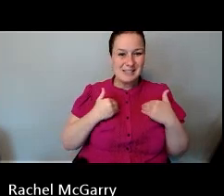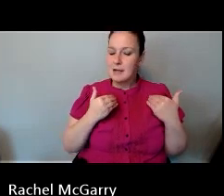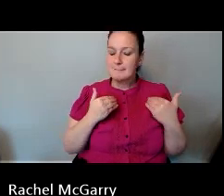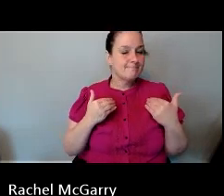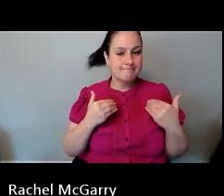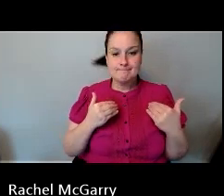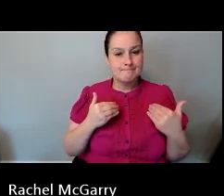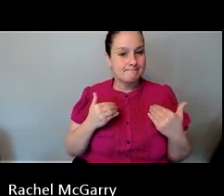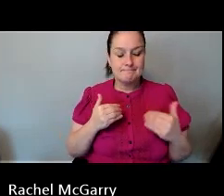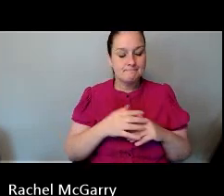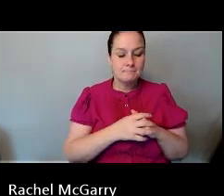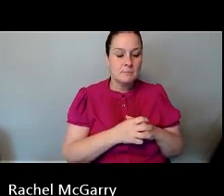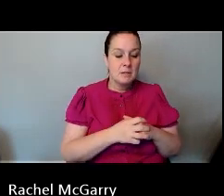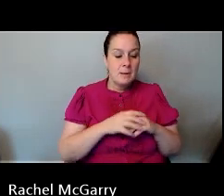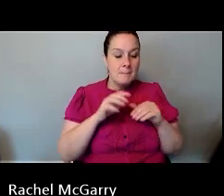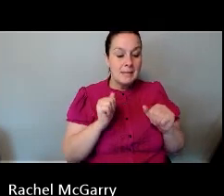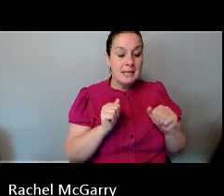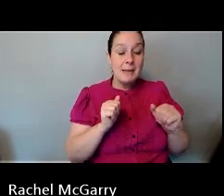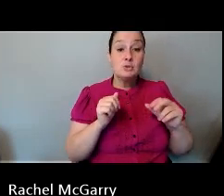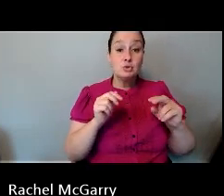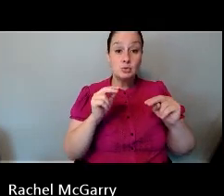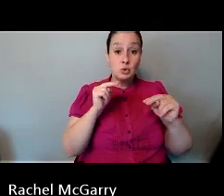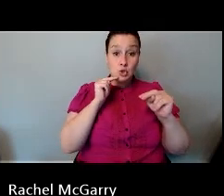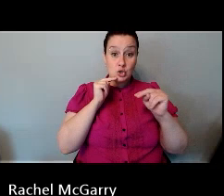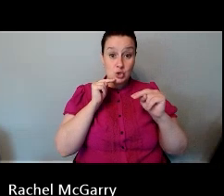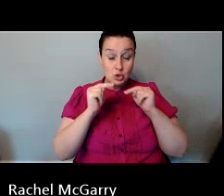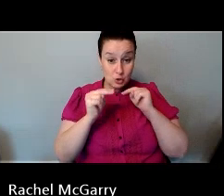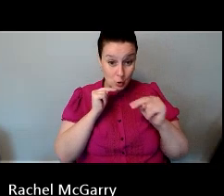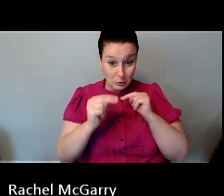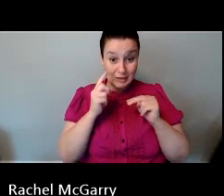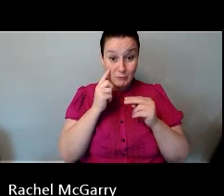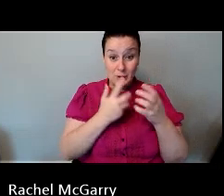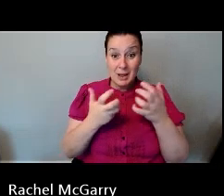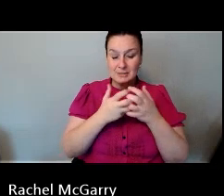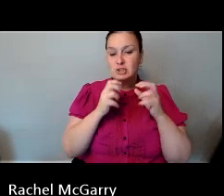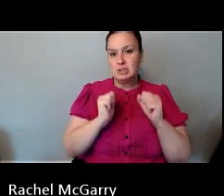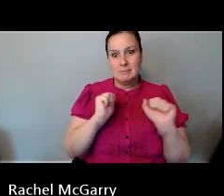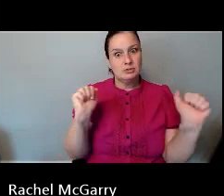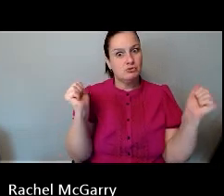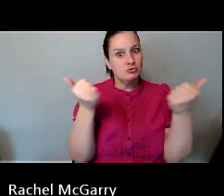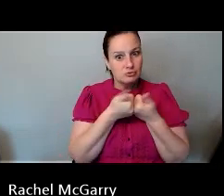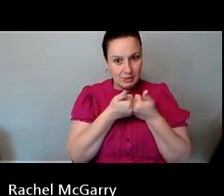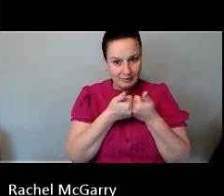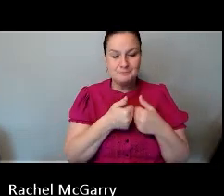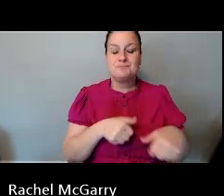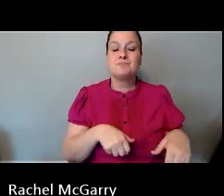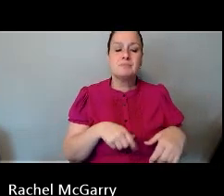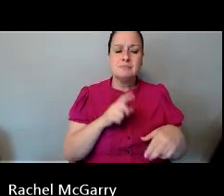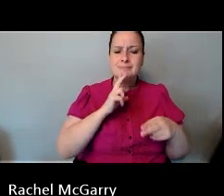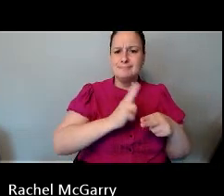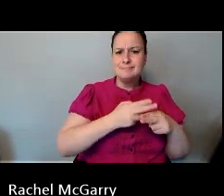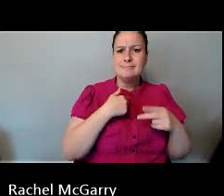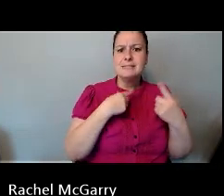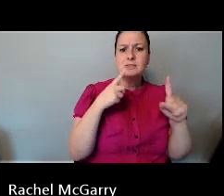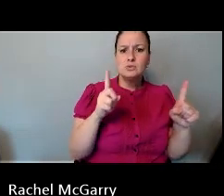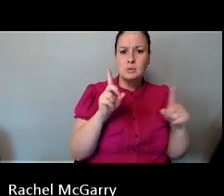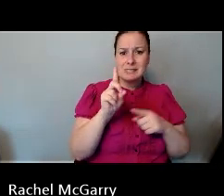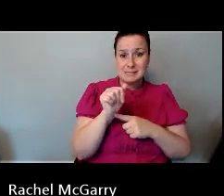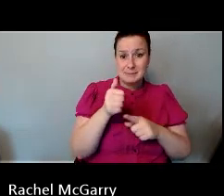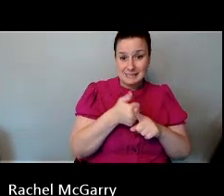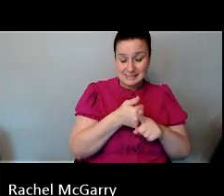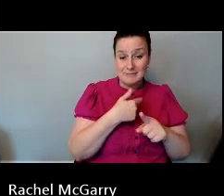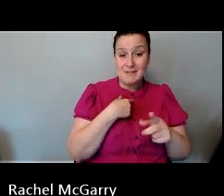able to negotiate for accommodations can also be very, very difficult. As I mentioned, disclosing the disability and then asking